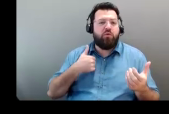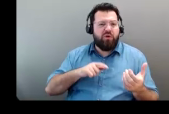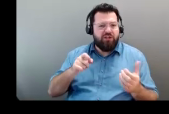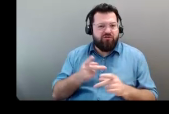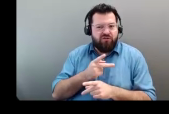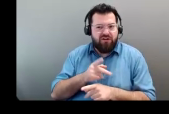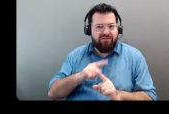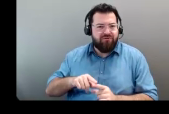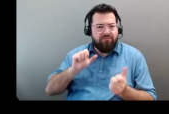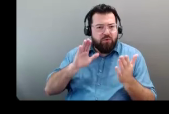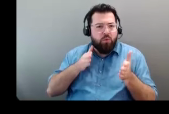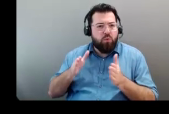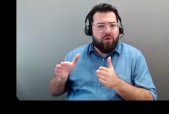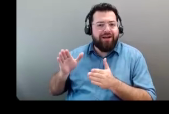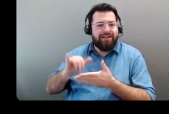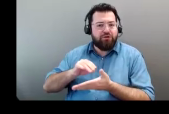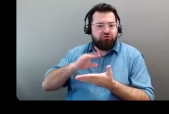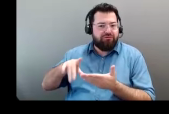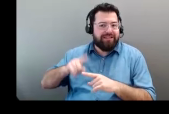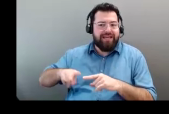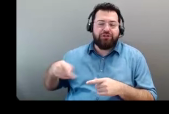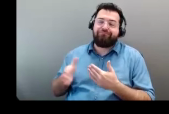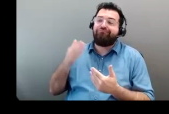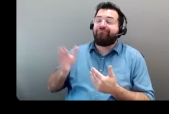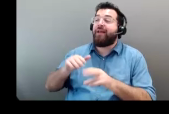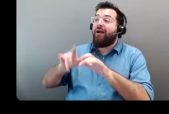that students aren't able to just find the answers online. But